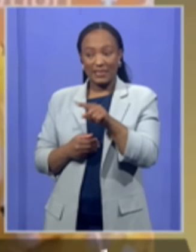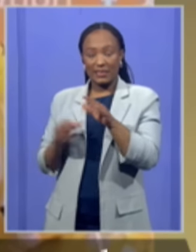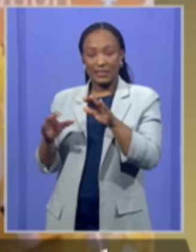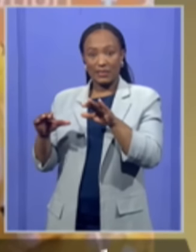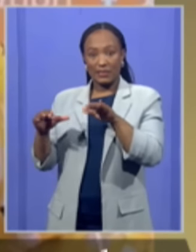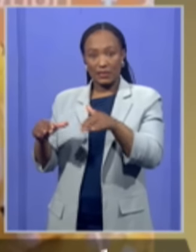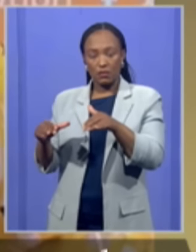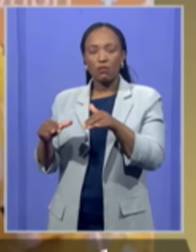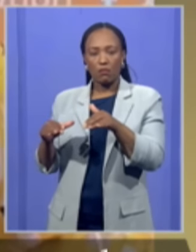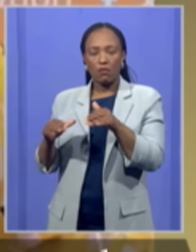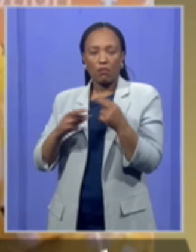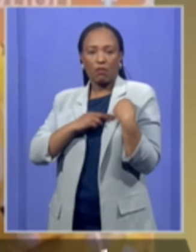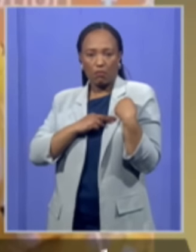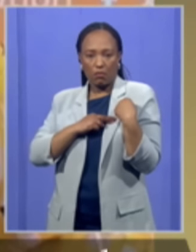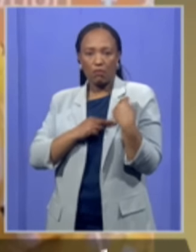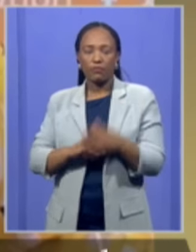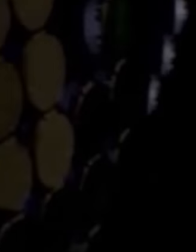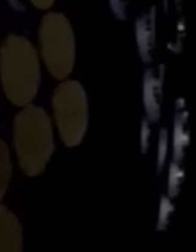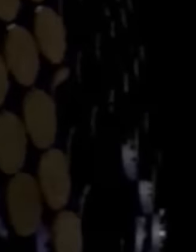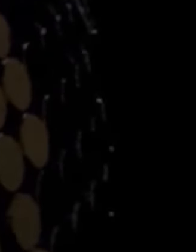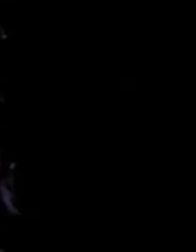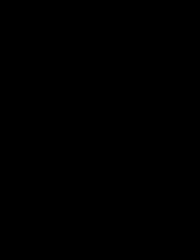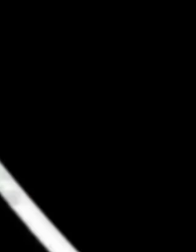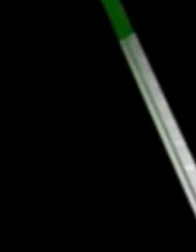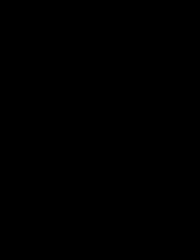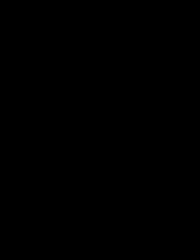is accountable to the public.